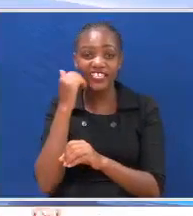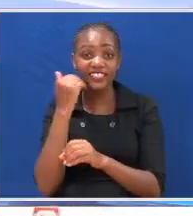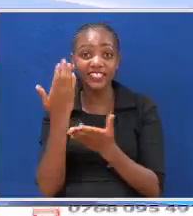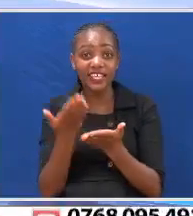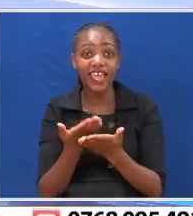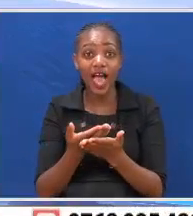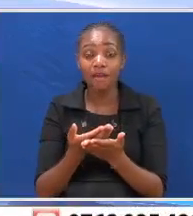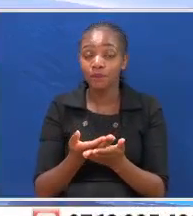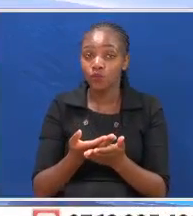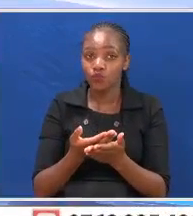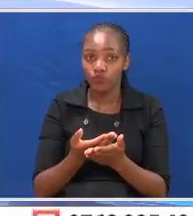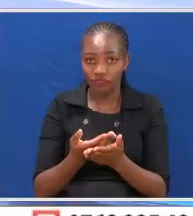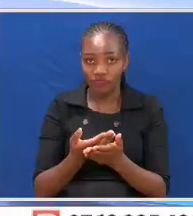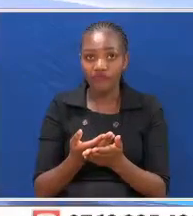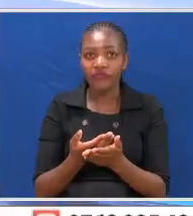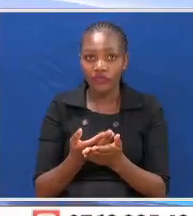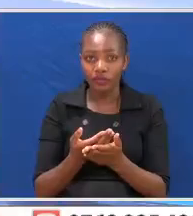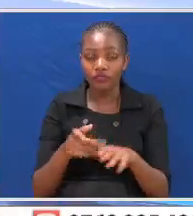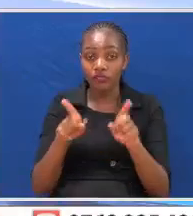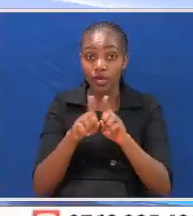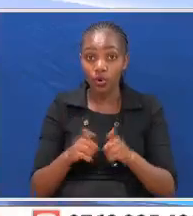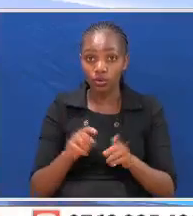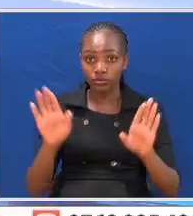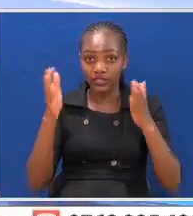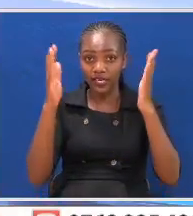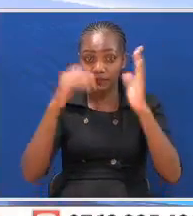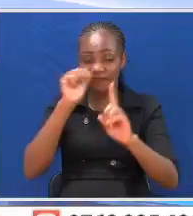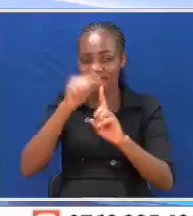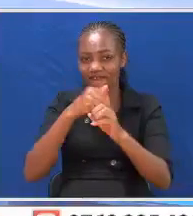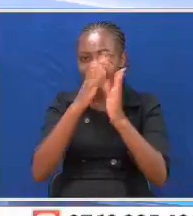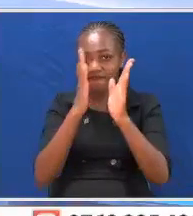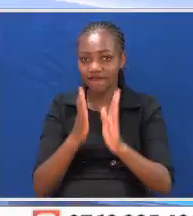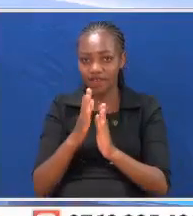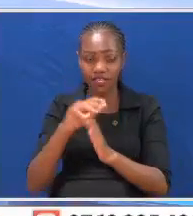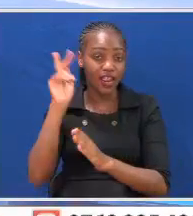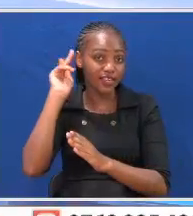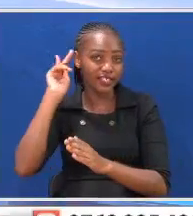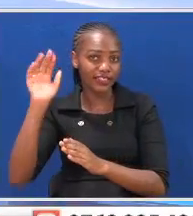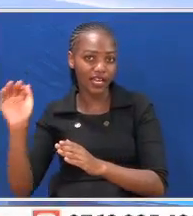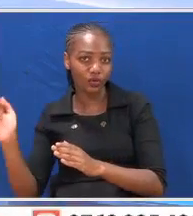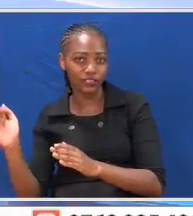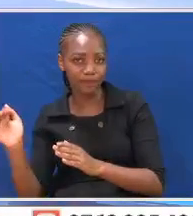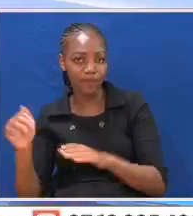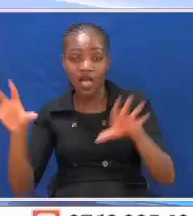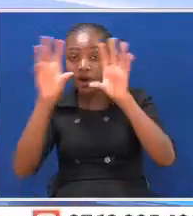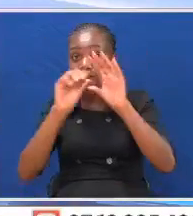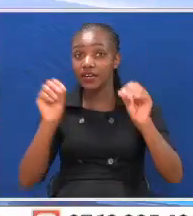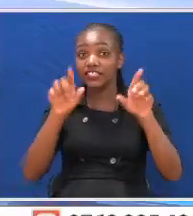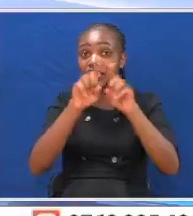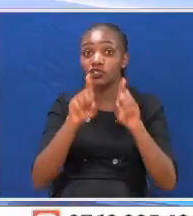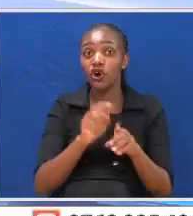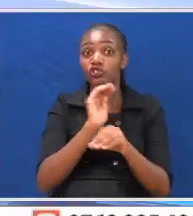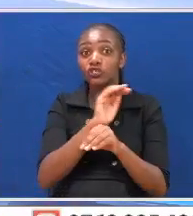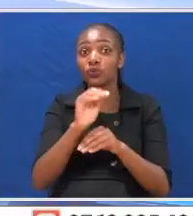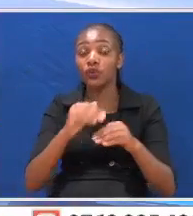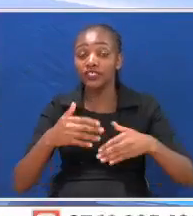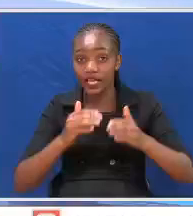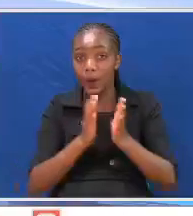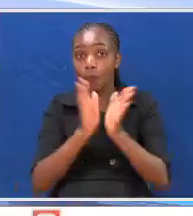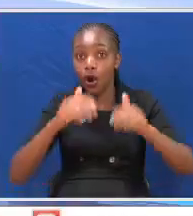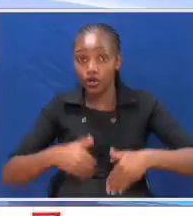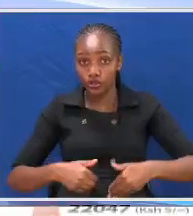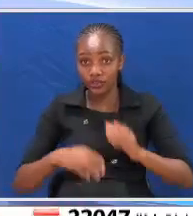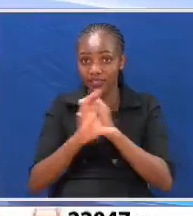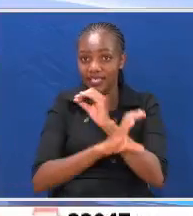his Tuesday 57th Mashujaa Day celebrations in Kisii. The president also called on more youths in the country